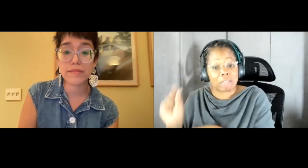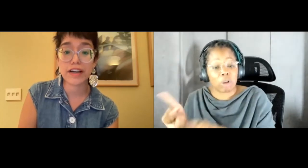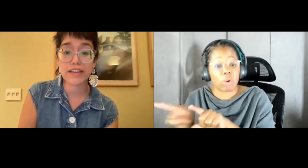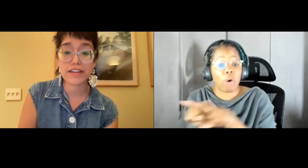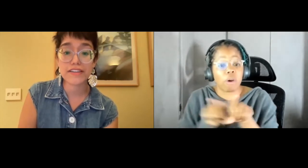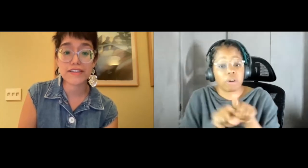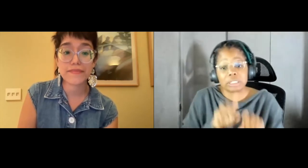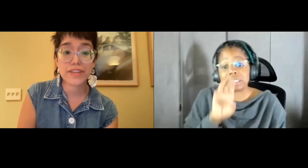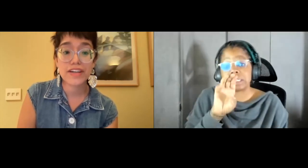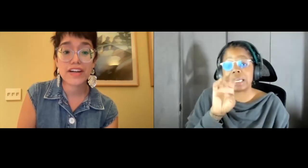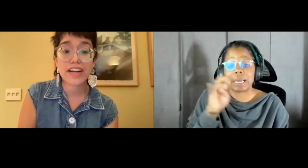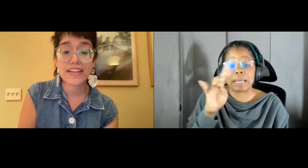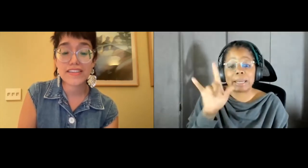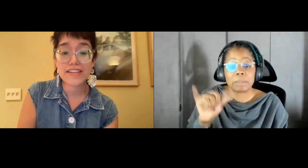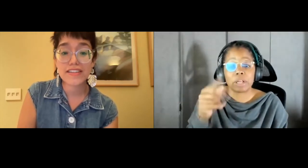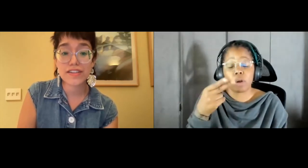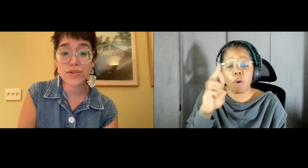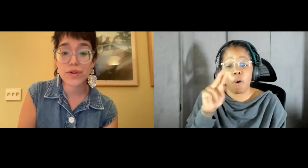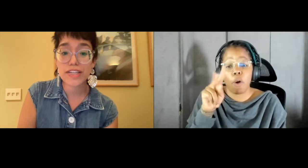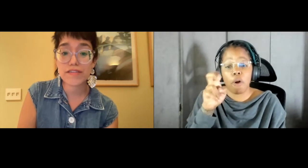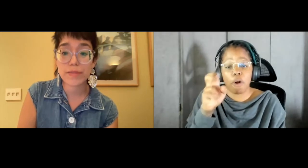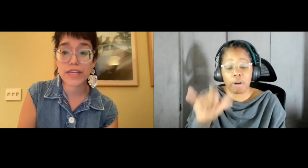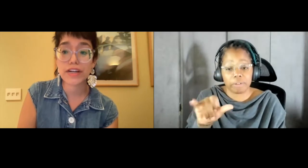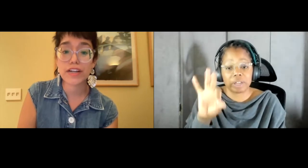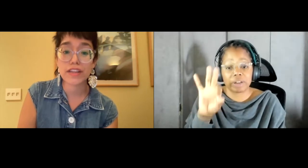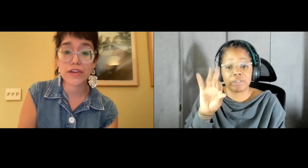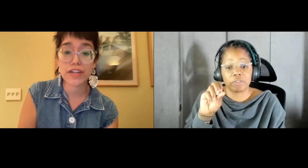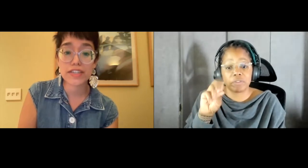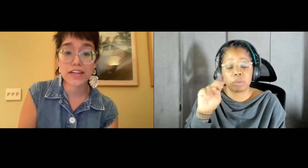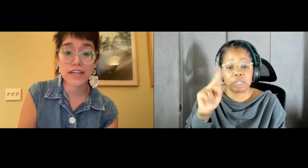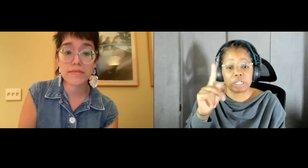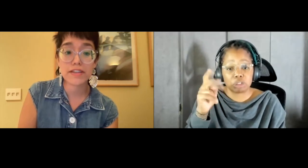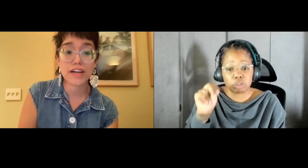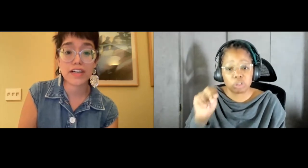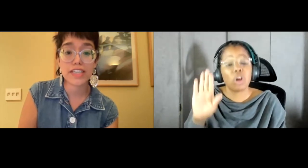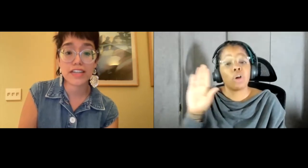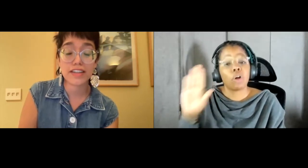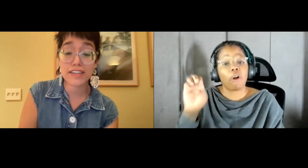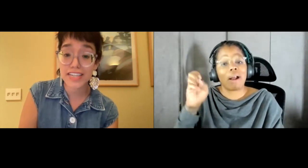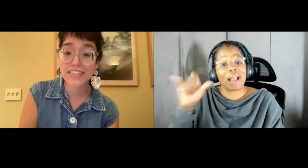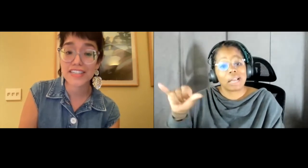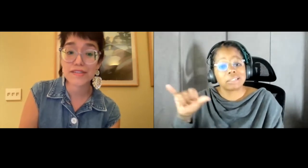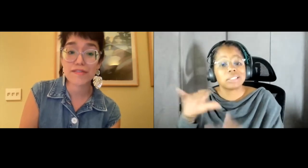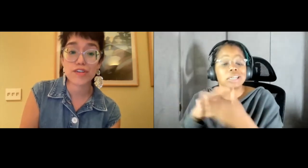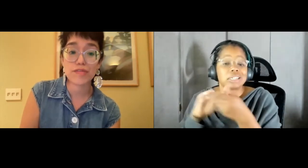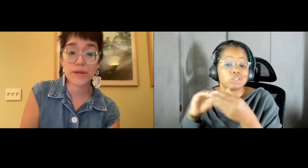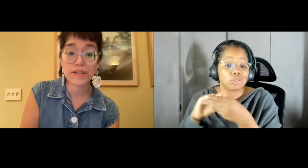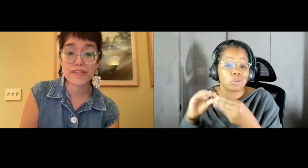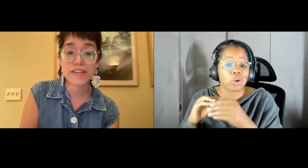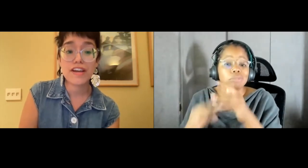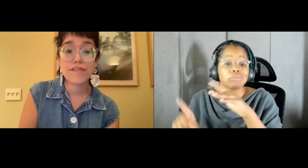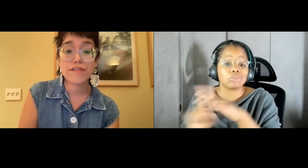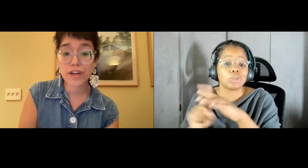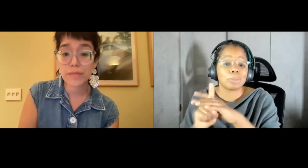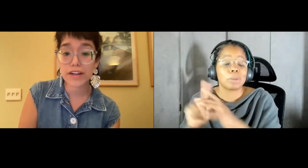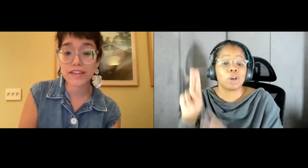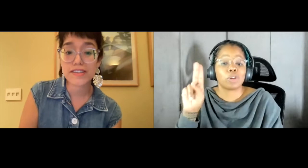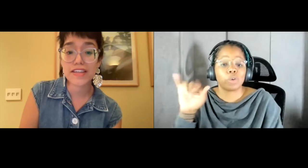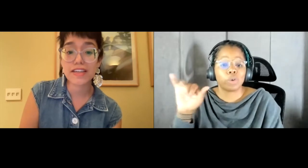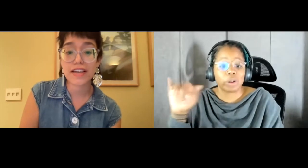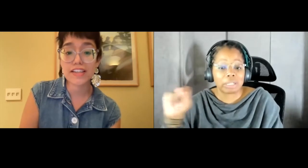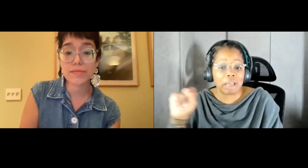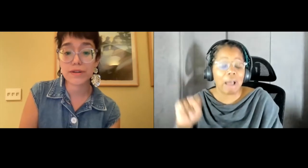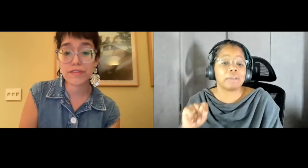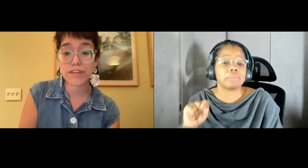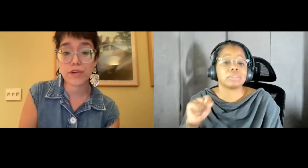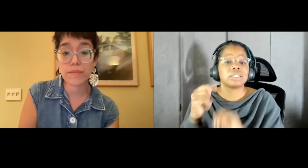Foundation, among others. Her essays and stories have appeared in the New York Times, the Los Angeles Review of Books, Foreign